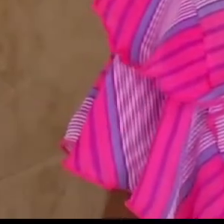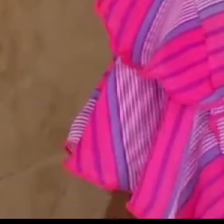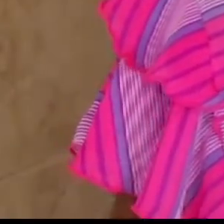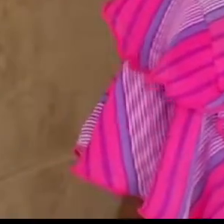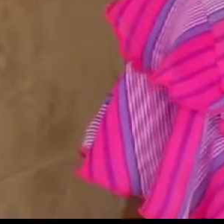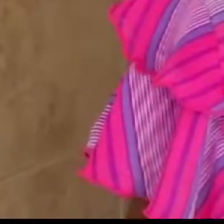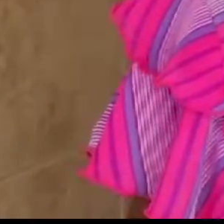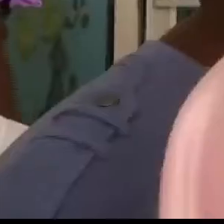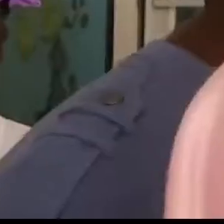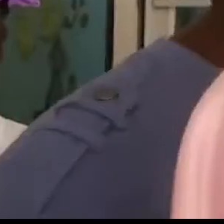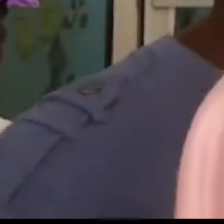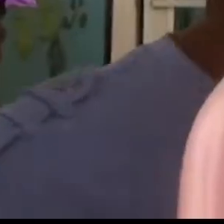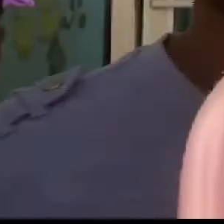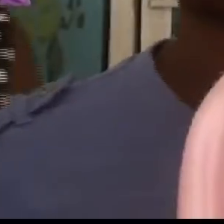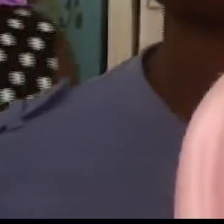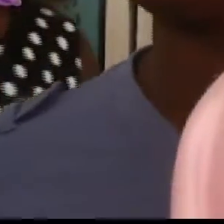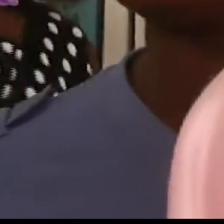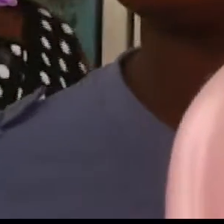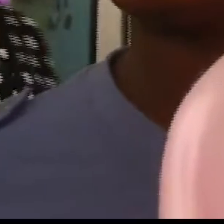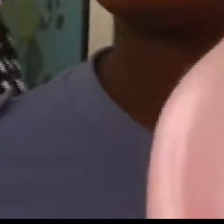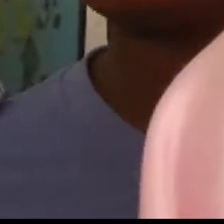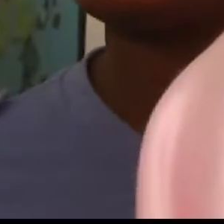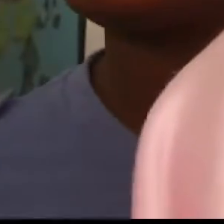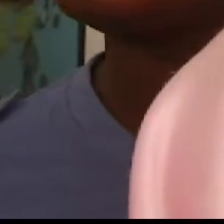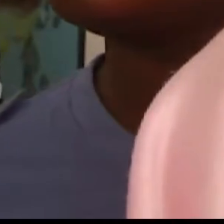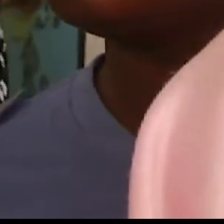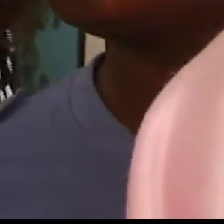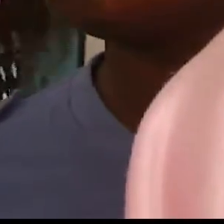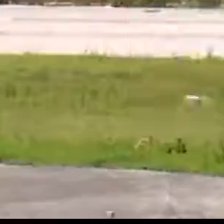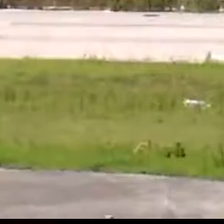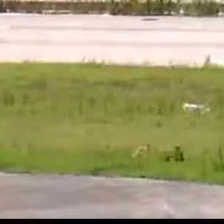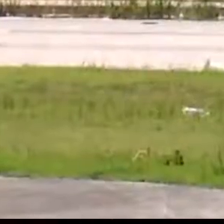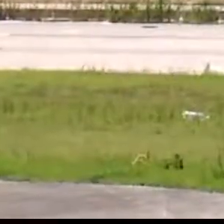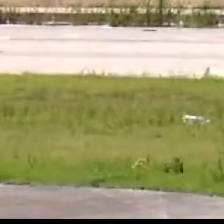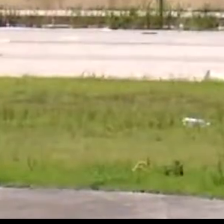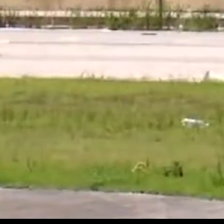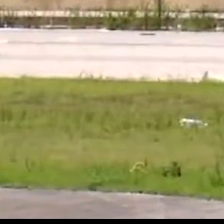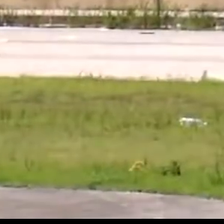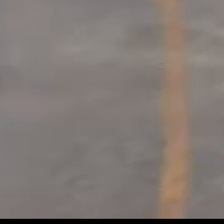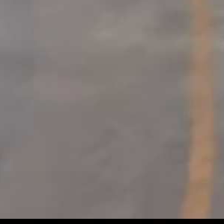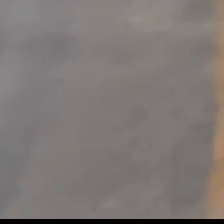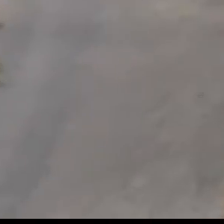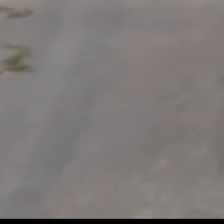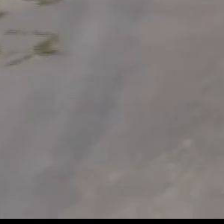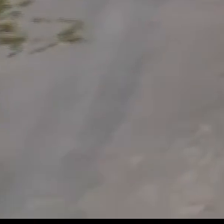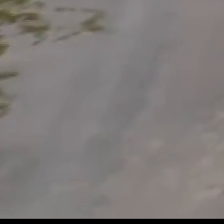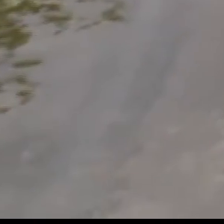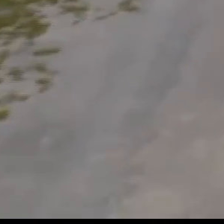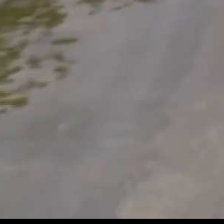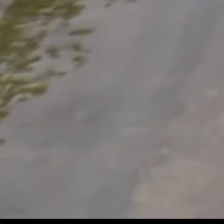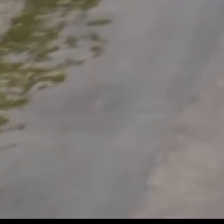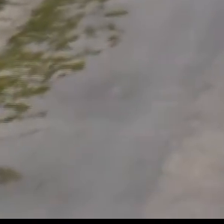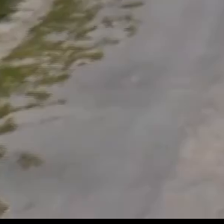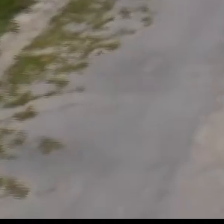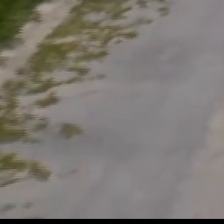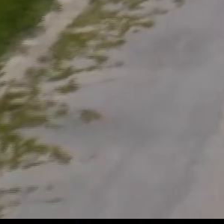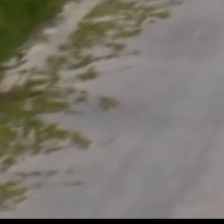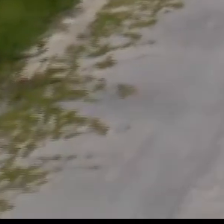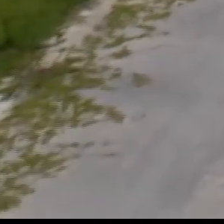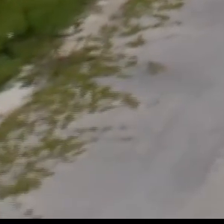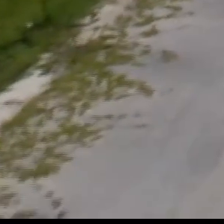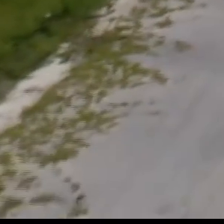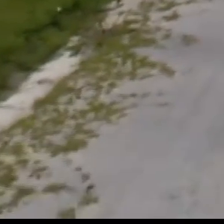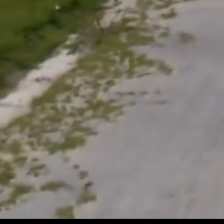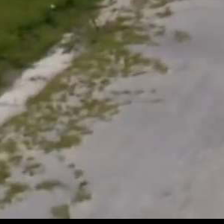Coming up, students anticipate the start of the new school year tomorrow. And coming up in sports, high school coaches want